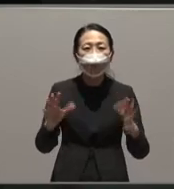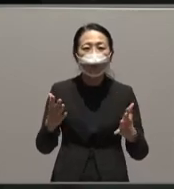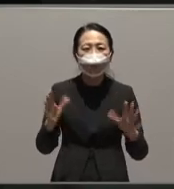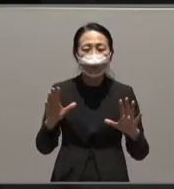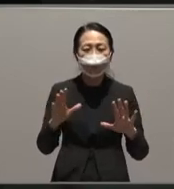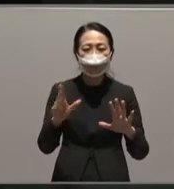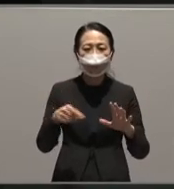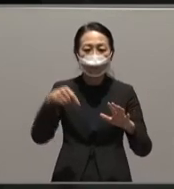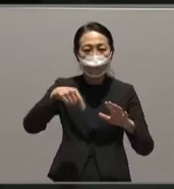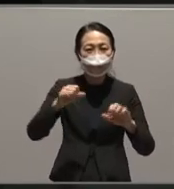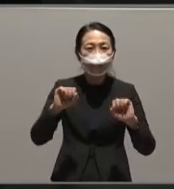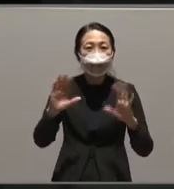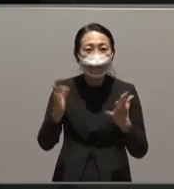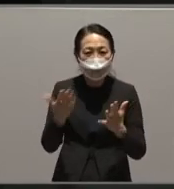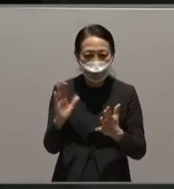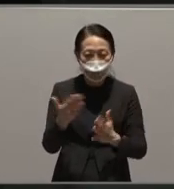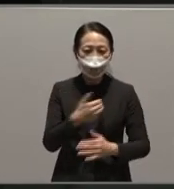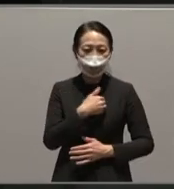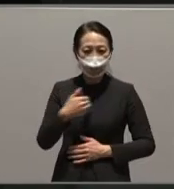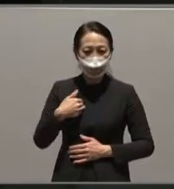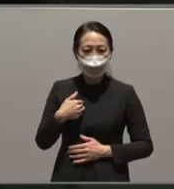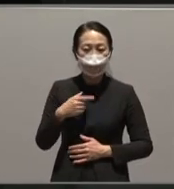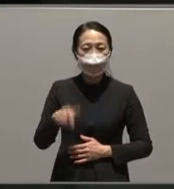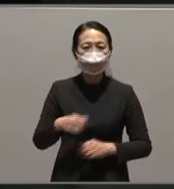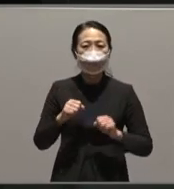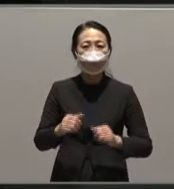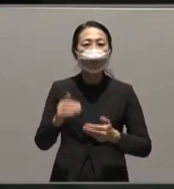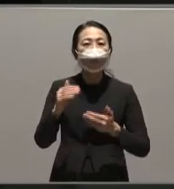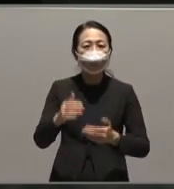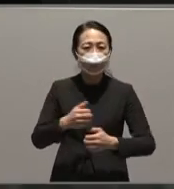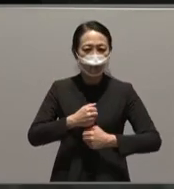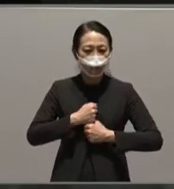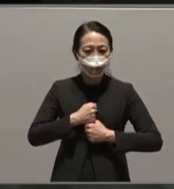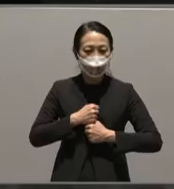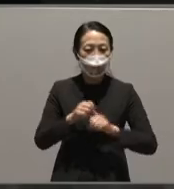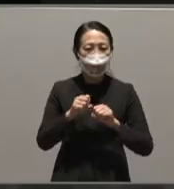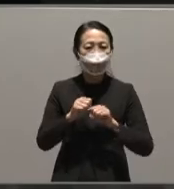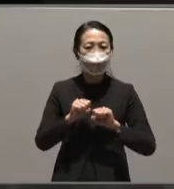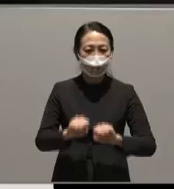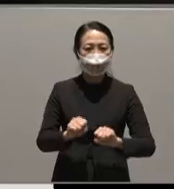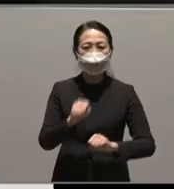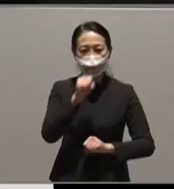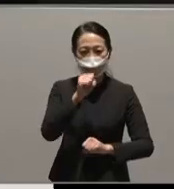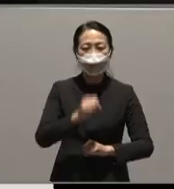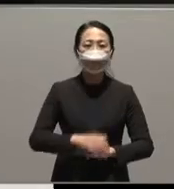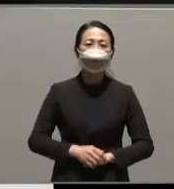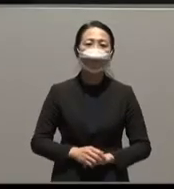as getting outside for a stroll, being mindful of your environment. We'll be right back.